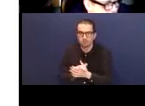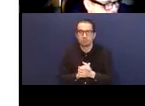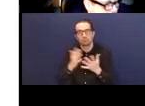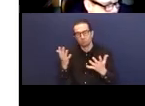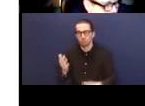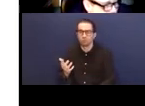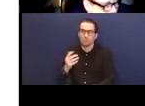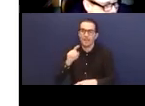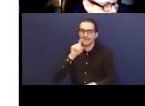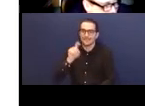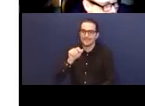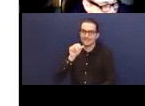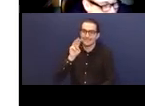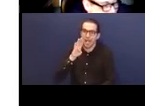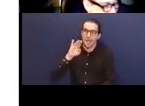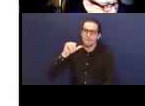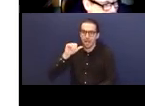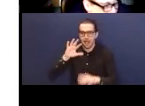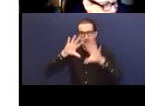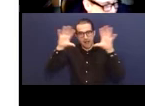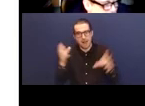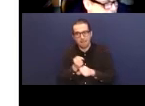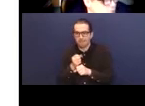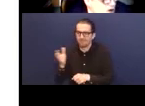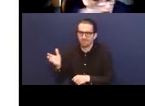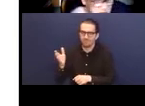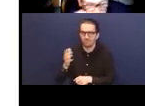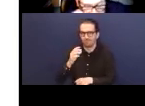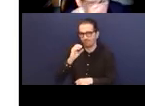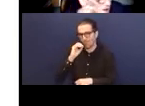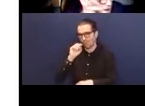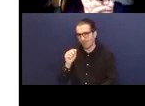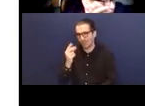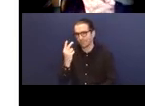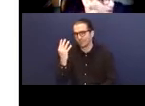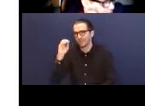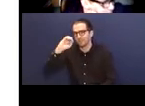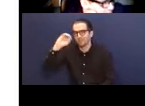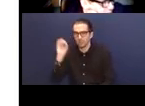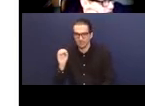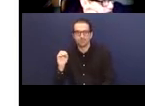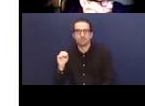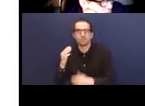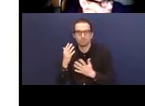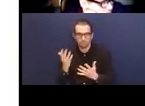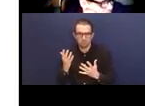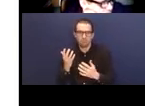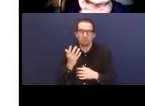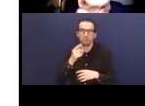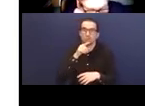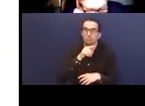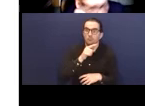3,090 individuals, that's 11% of the sample population, were identified as having a disability.